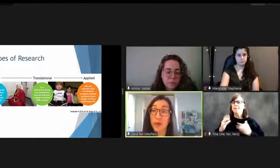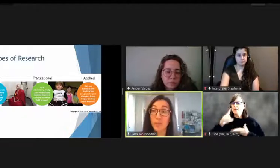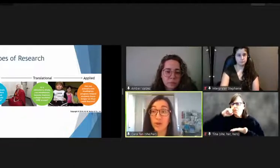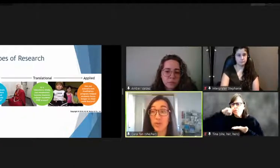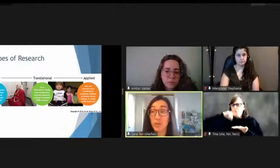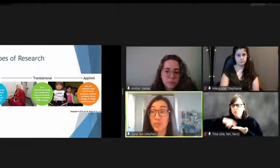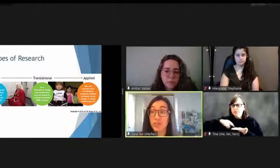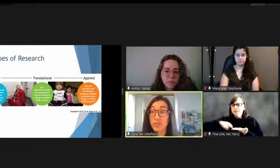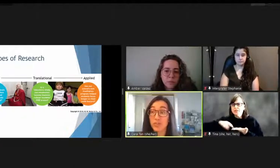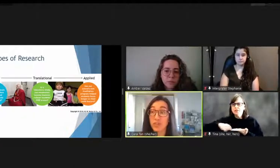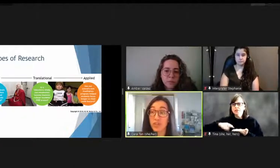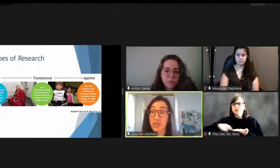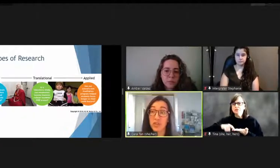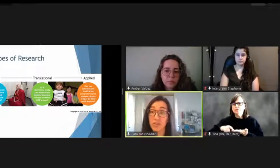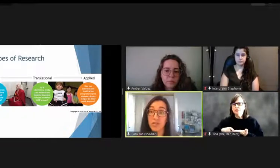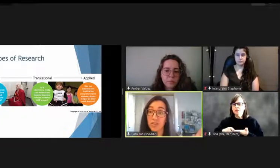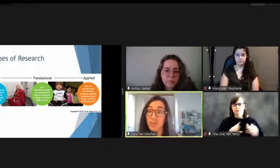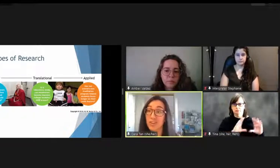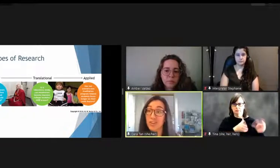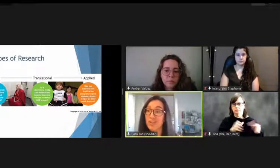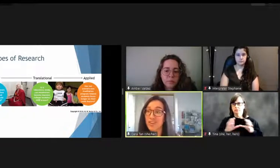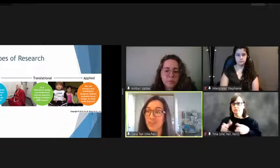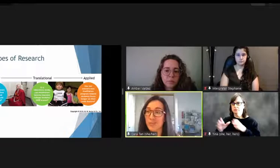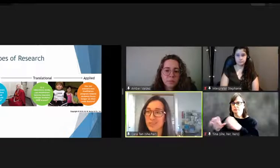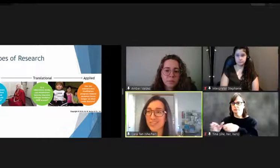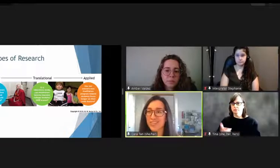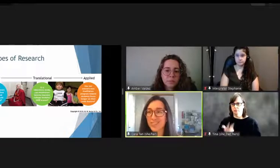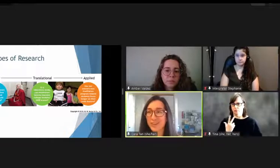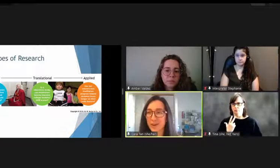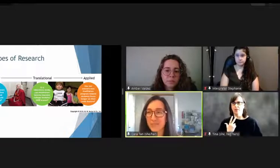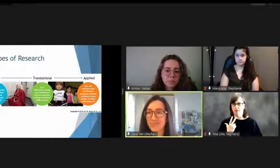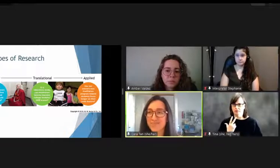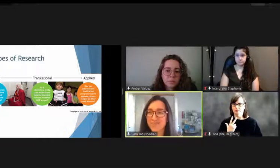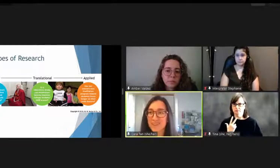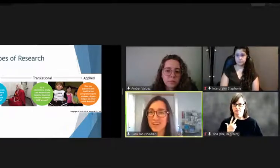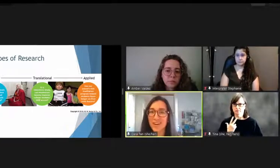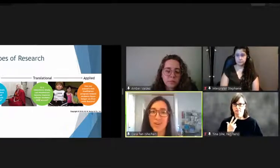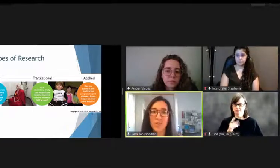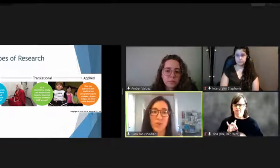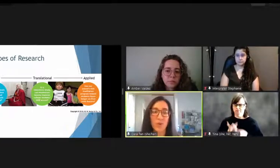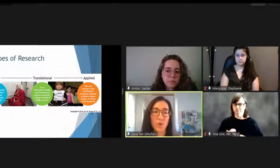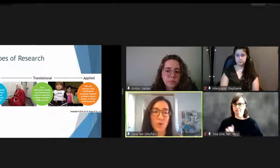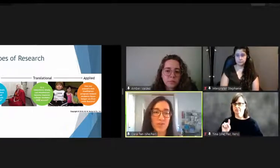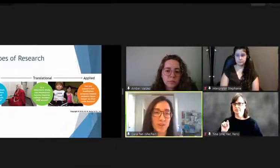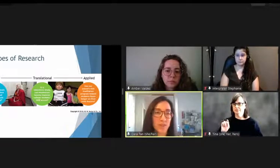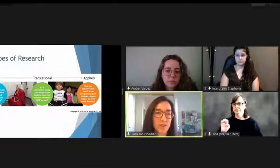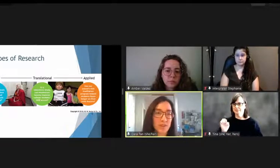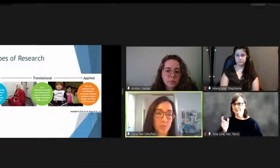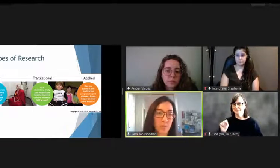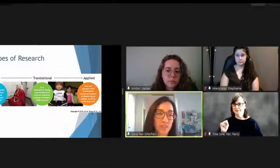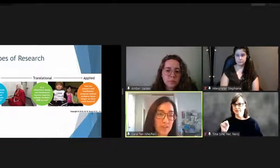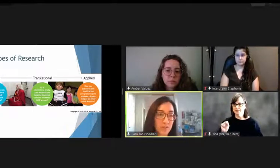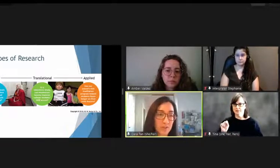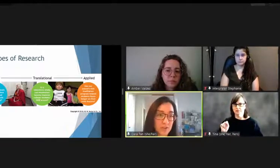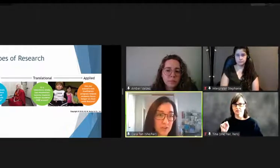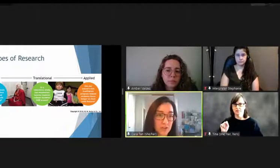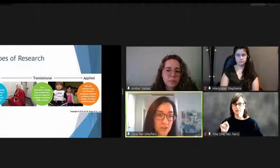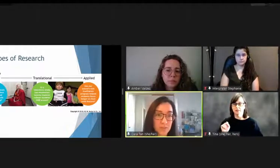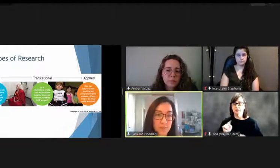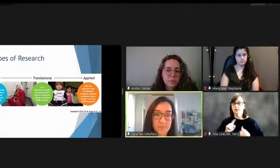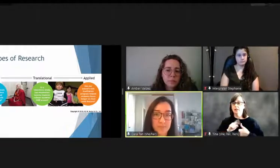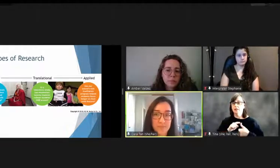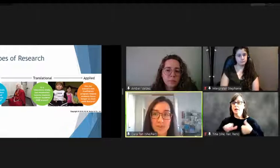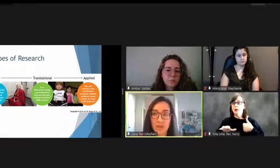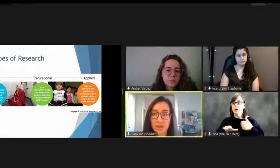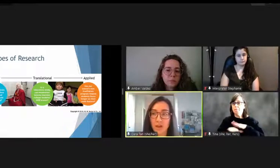3 primary types of research that this particular textbook talks about. One of them is basic research.